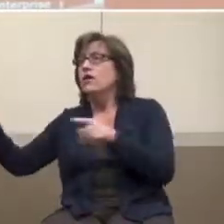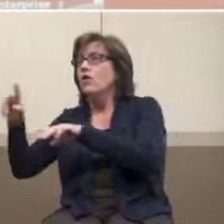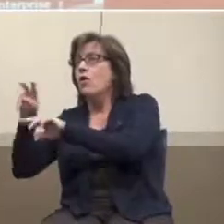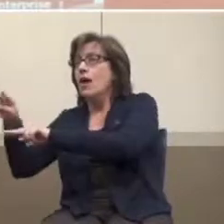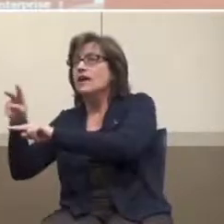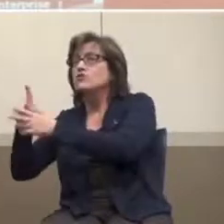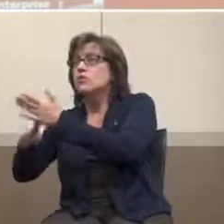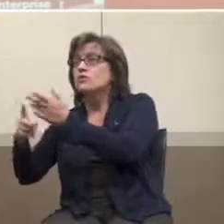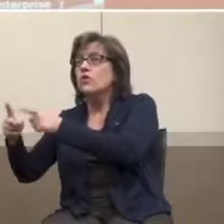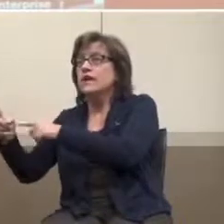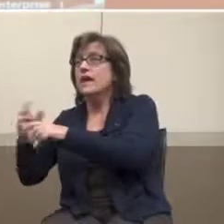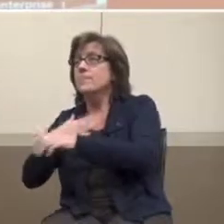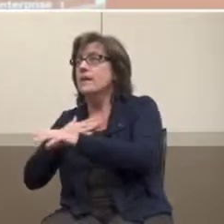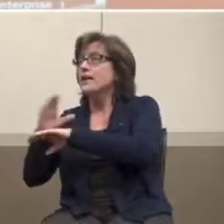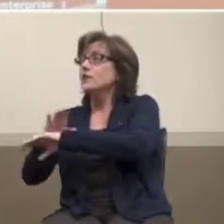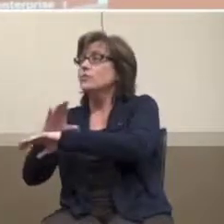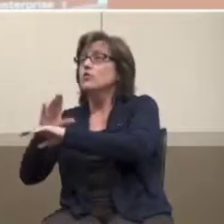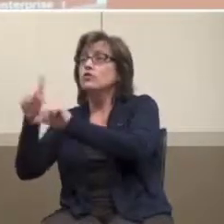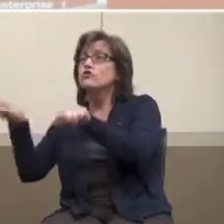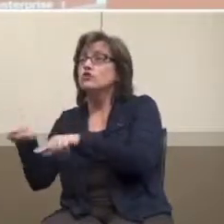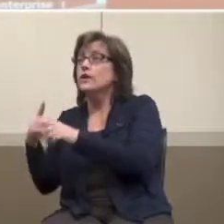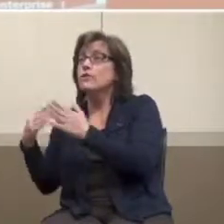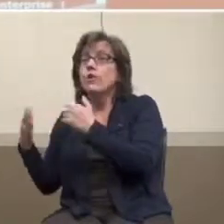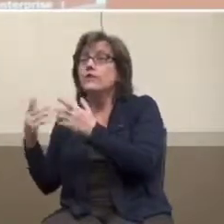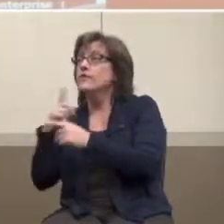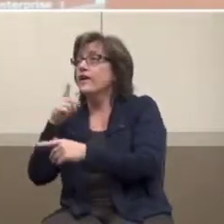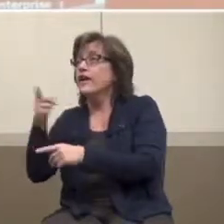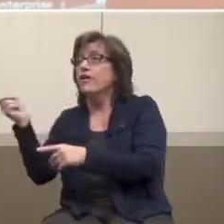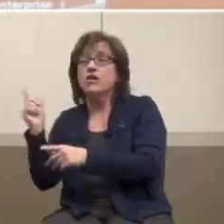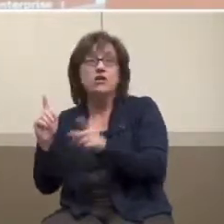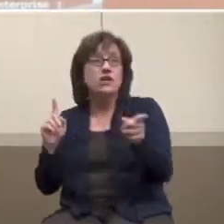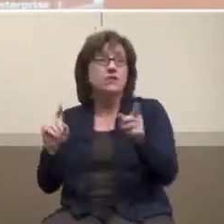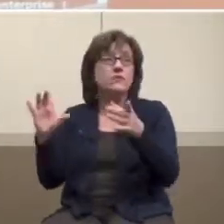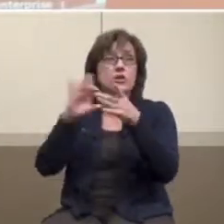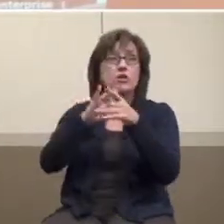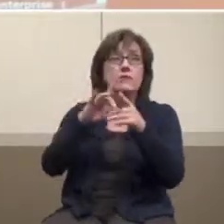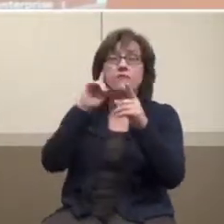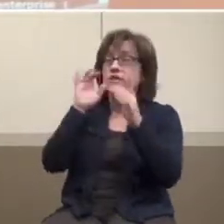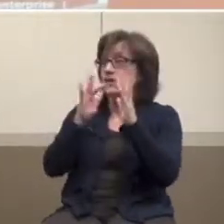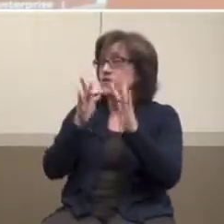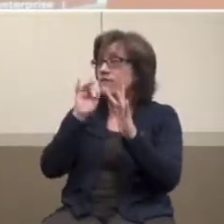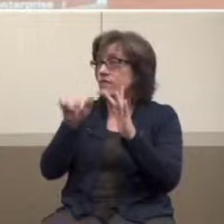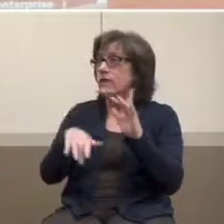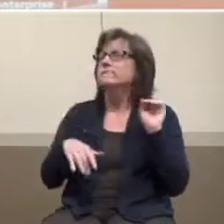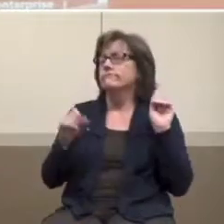computer screen wherever they are. Do you have to be hooked up to the internet for that? You do.